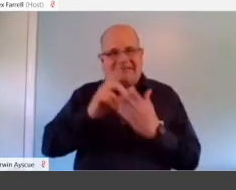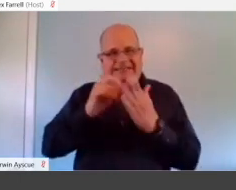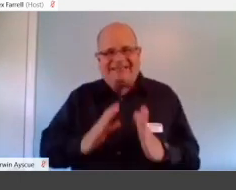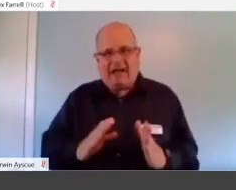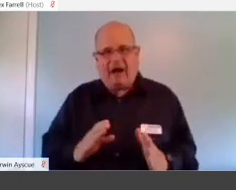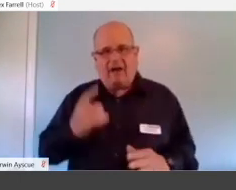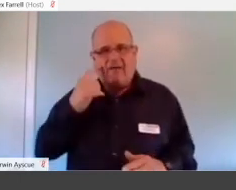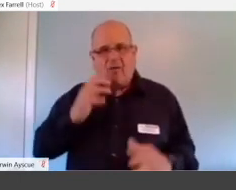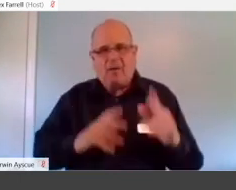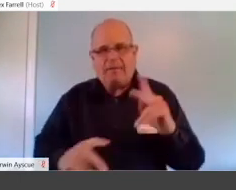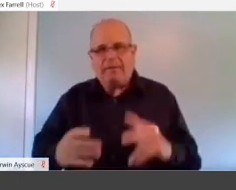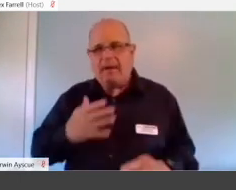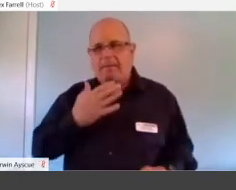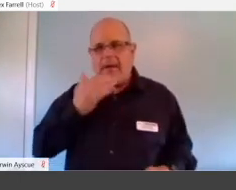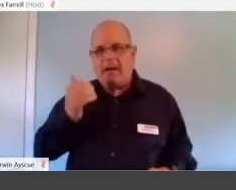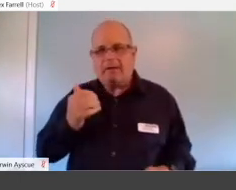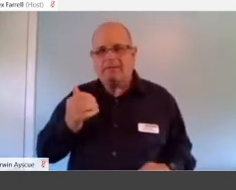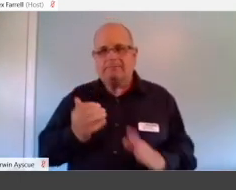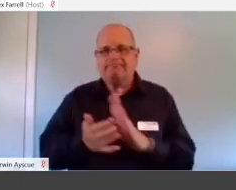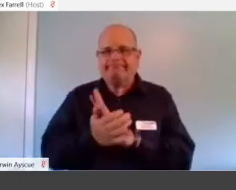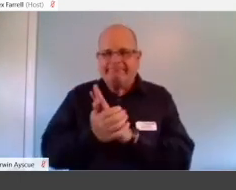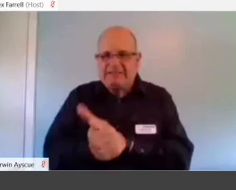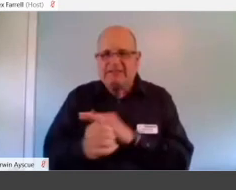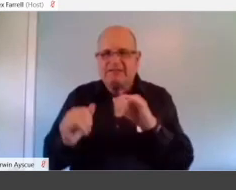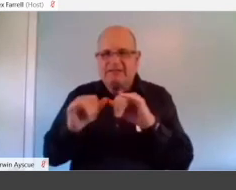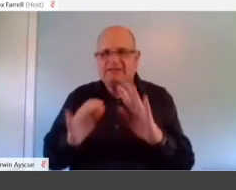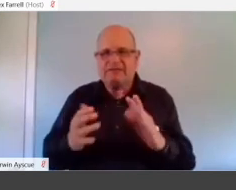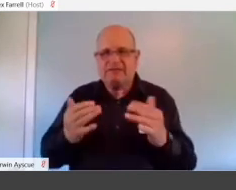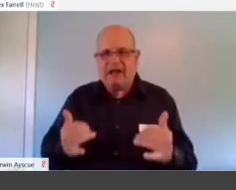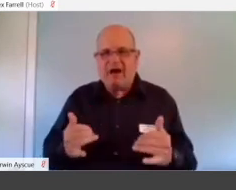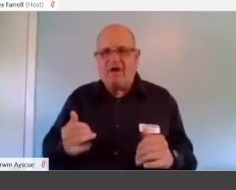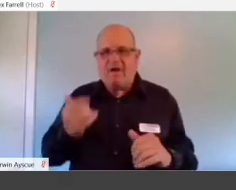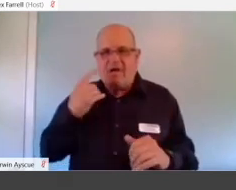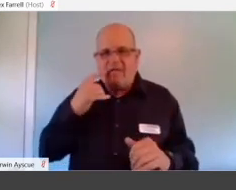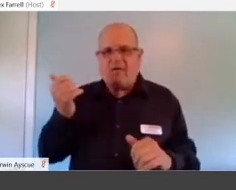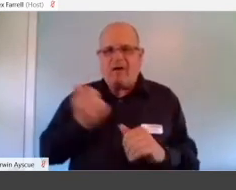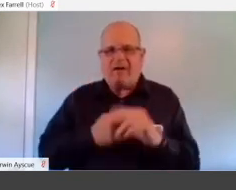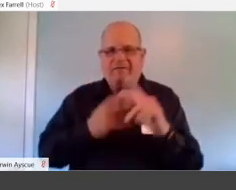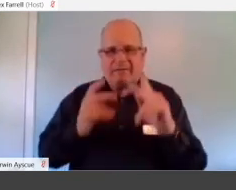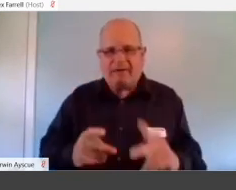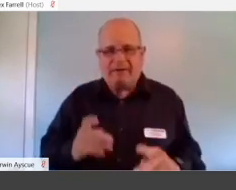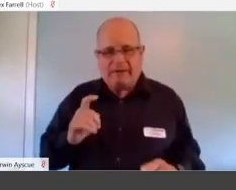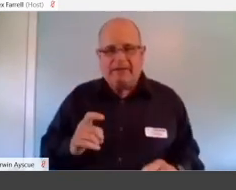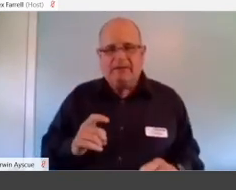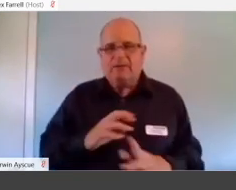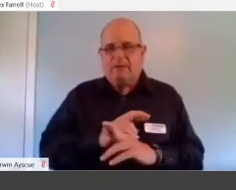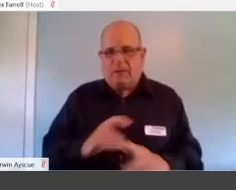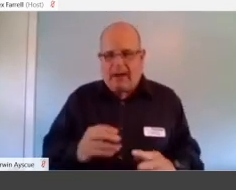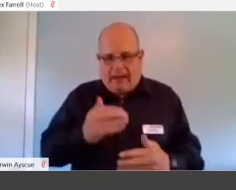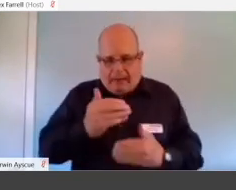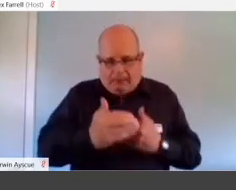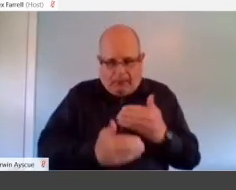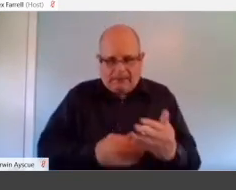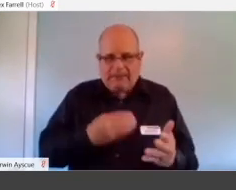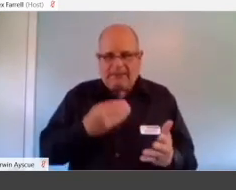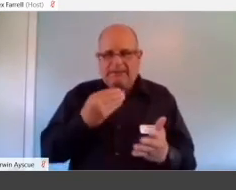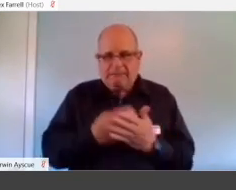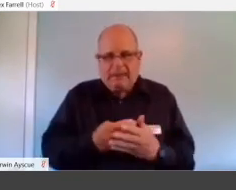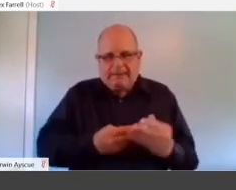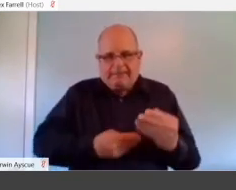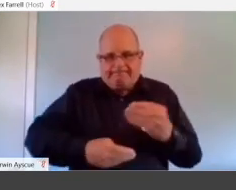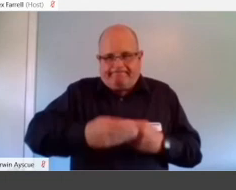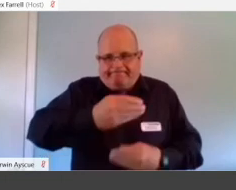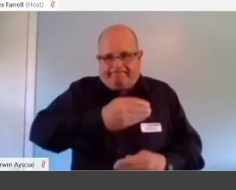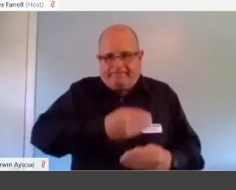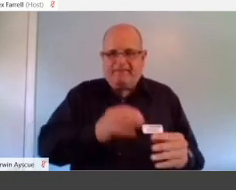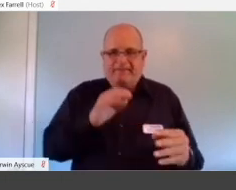a better engineer for everyone. We need to have a process and budget in place to let us constantly fix what we've been